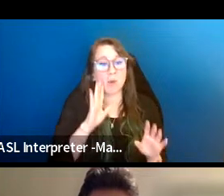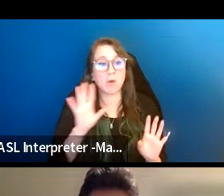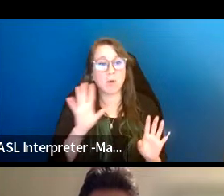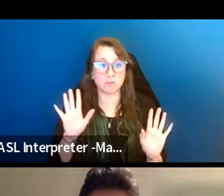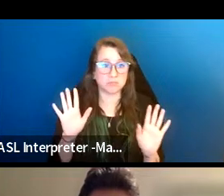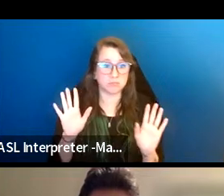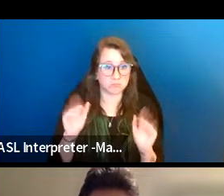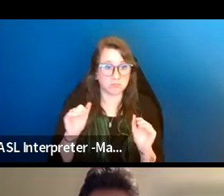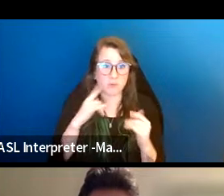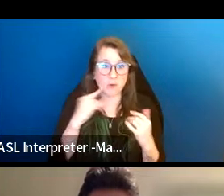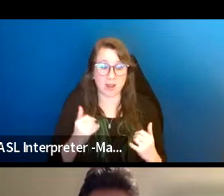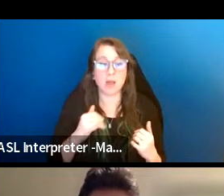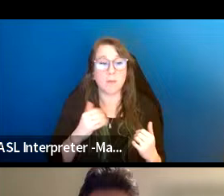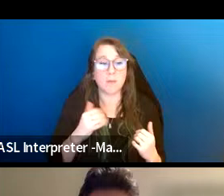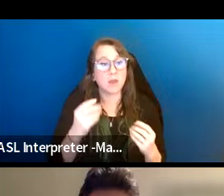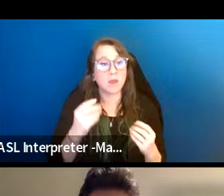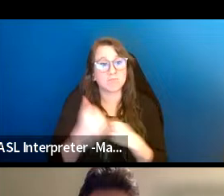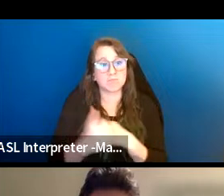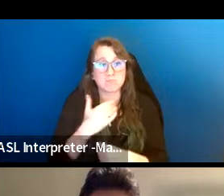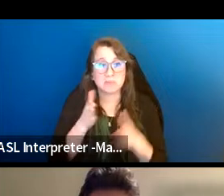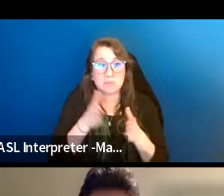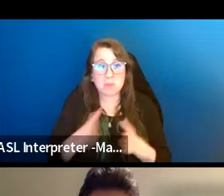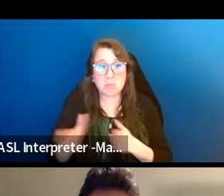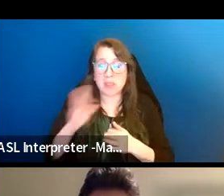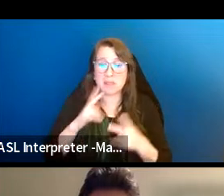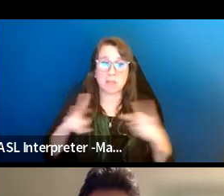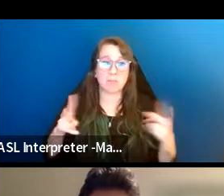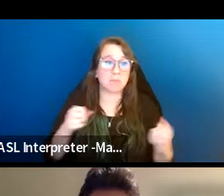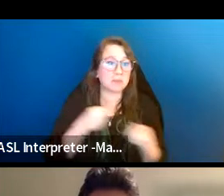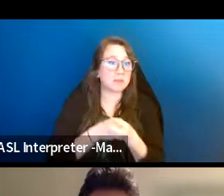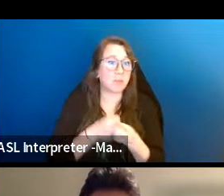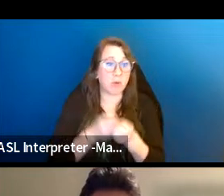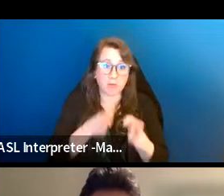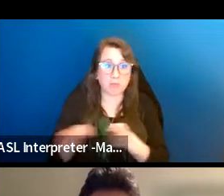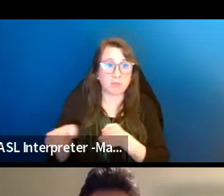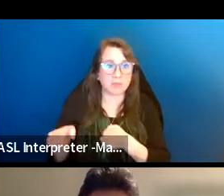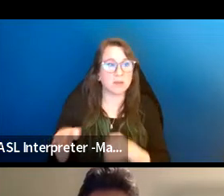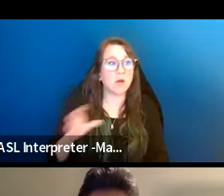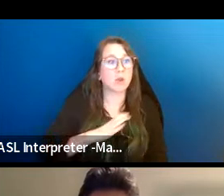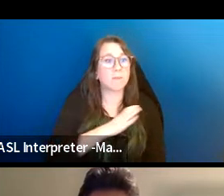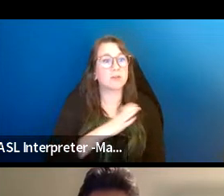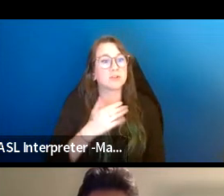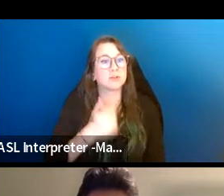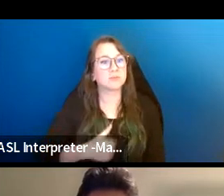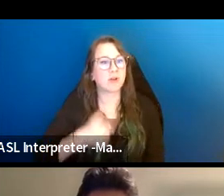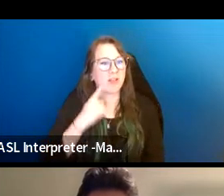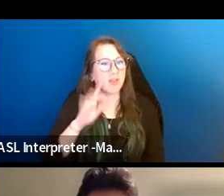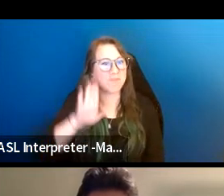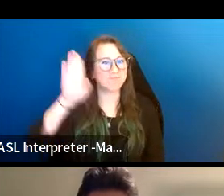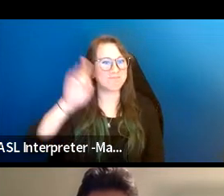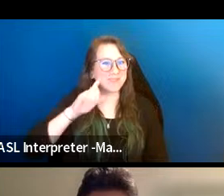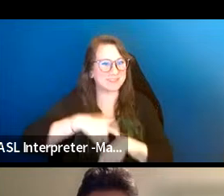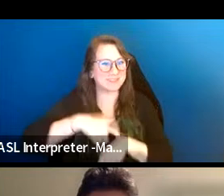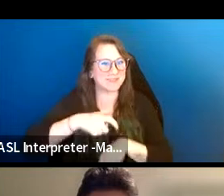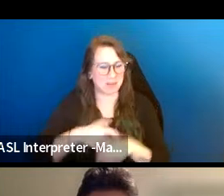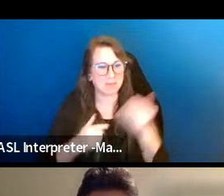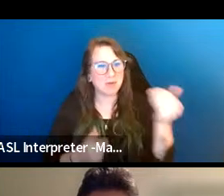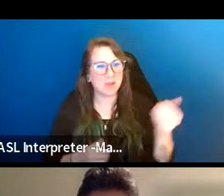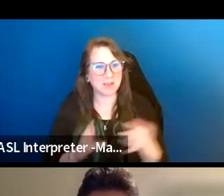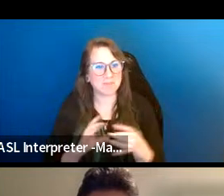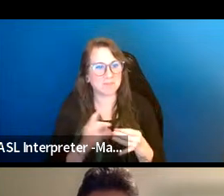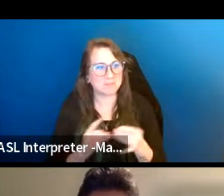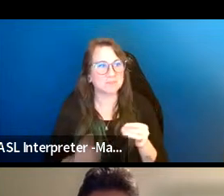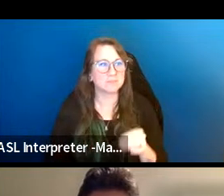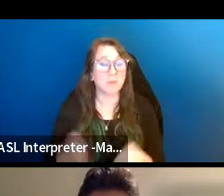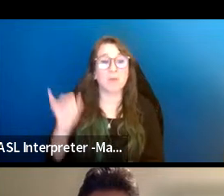plans. I'm a big supporter when we have plans. Oh, go ahead, Commissioner. I thought you were raising your hand because we're on time. No,